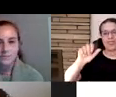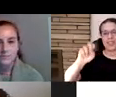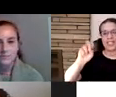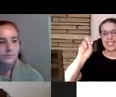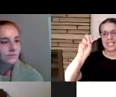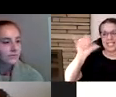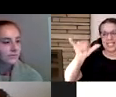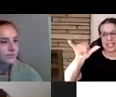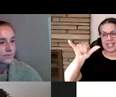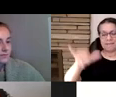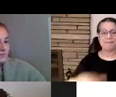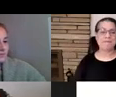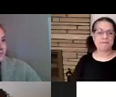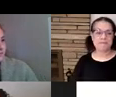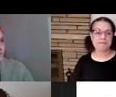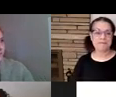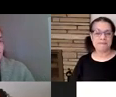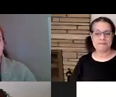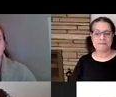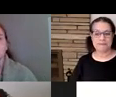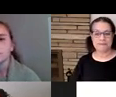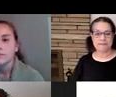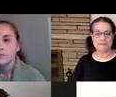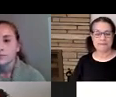Awesome. You can go to the next slide.